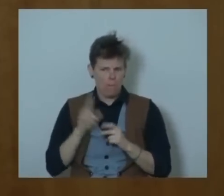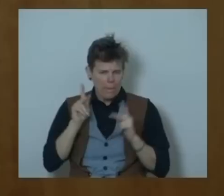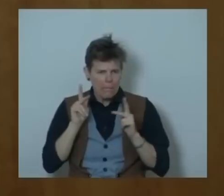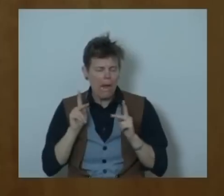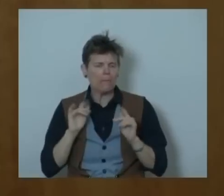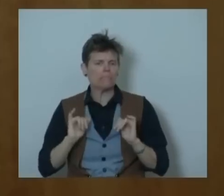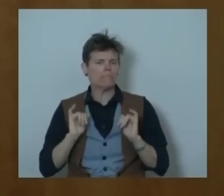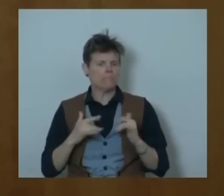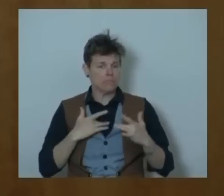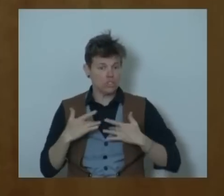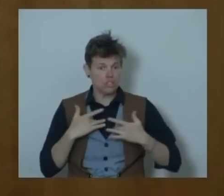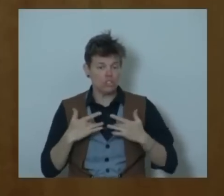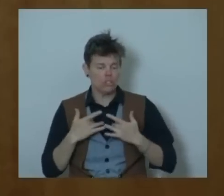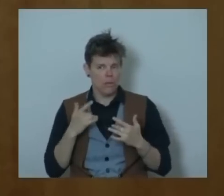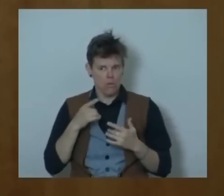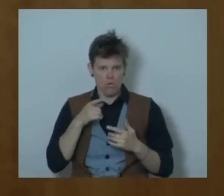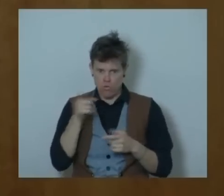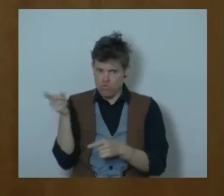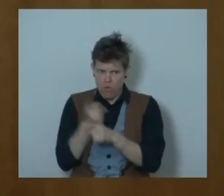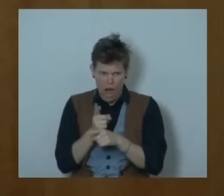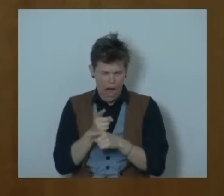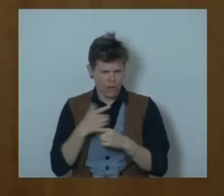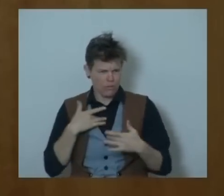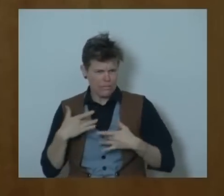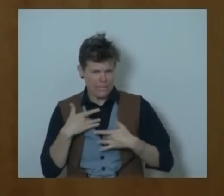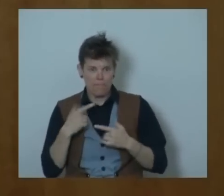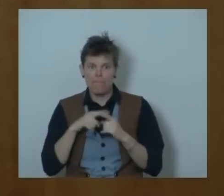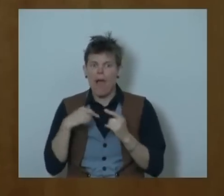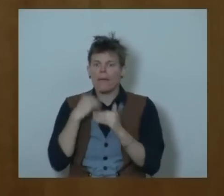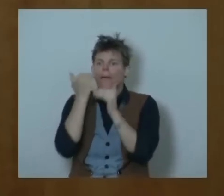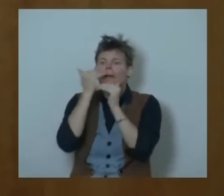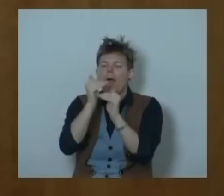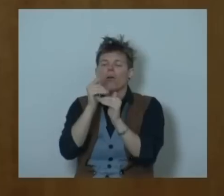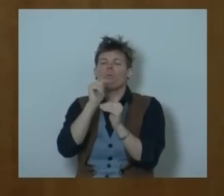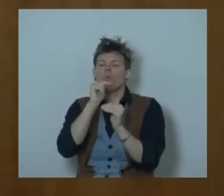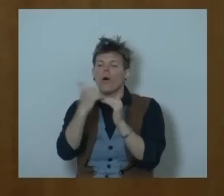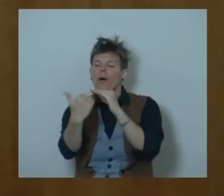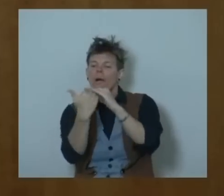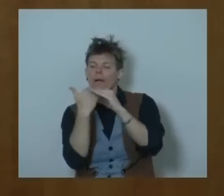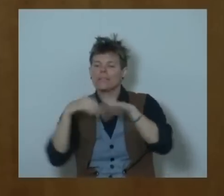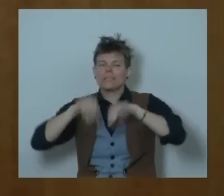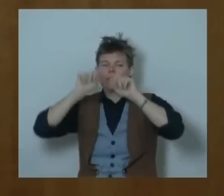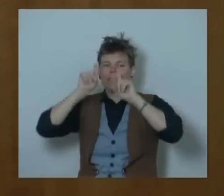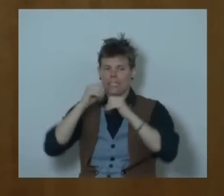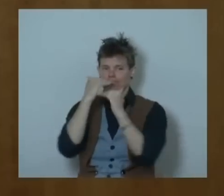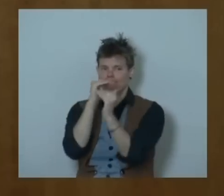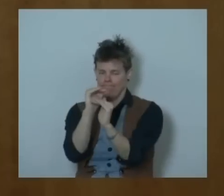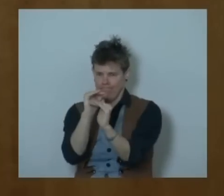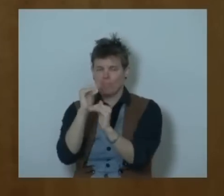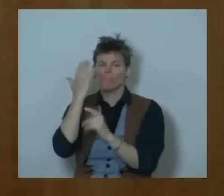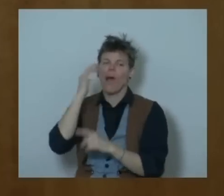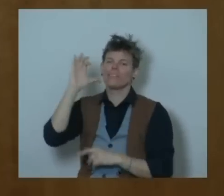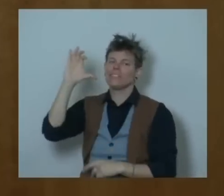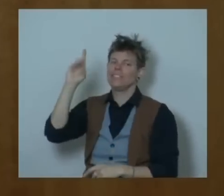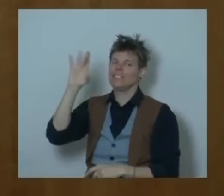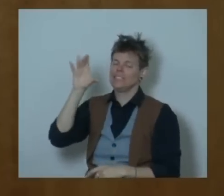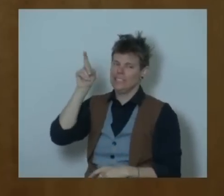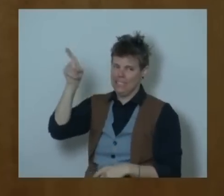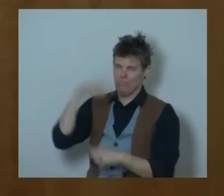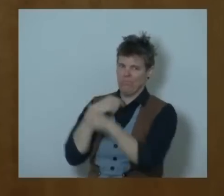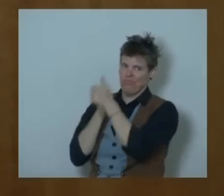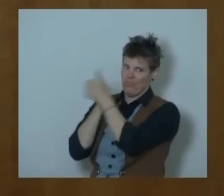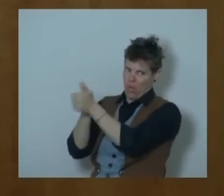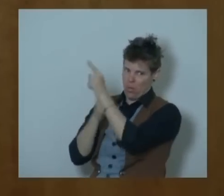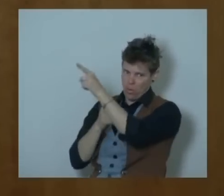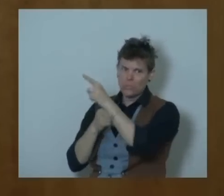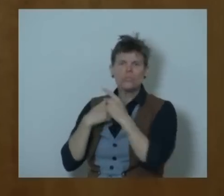be. People were frightened, but we were limited to who we could test by CDC guidance. And the state of New Mexico moved beyond that on their own and